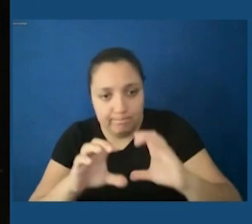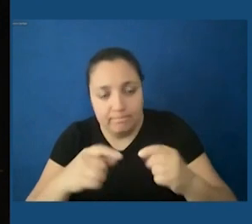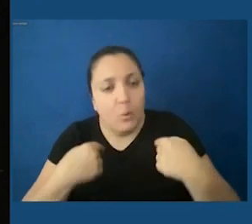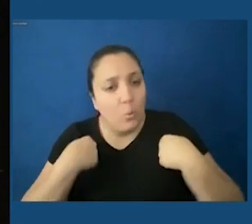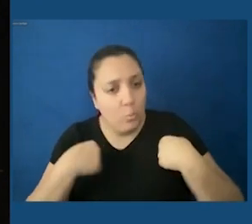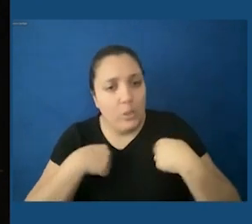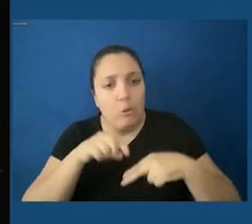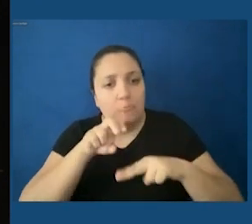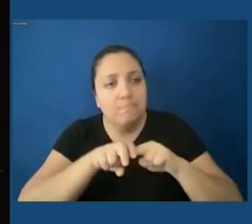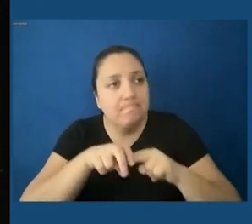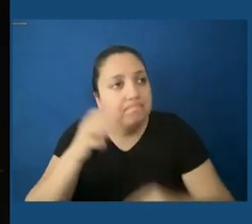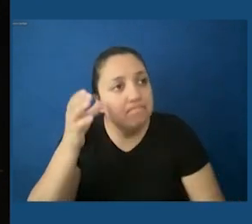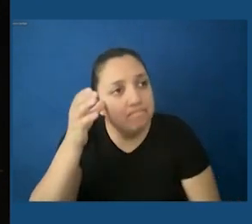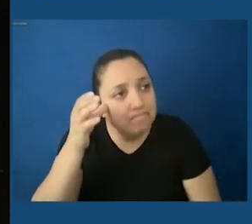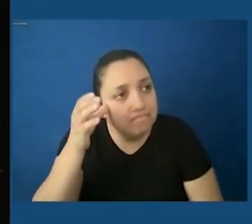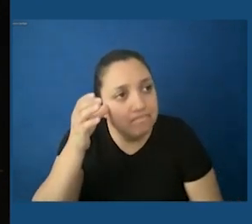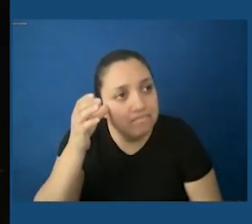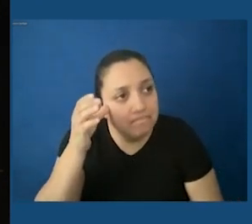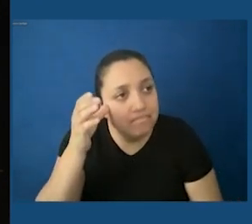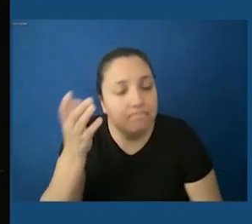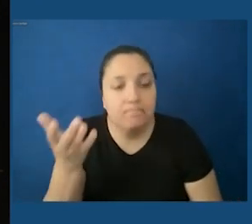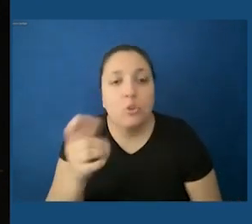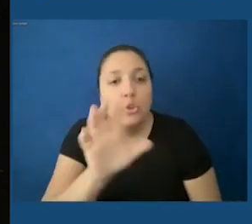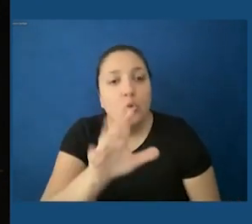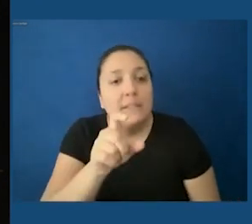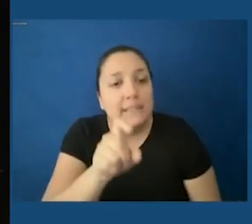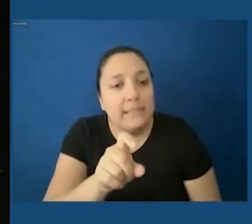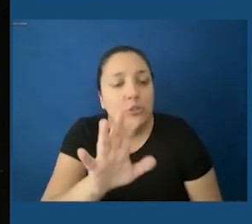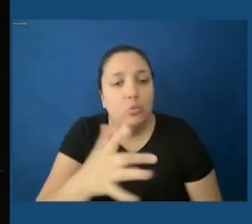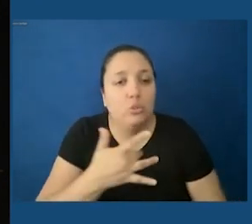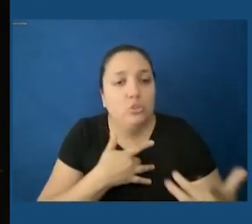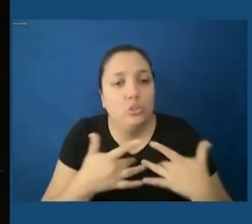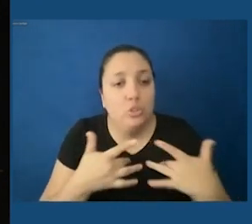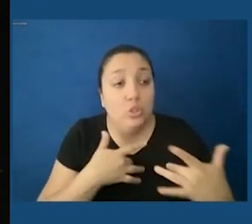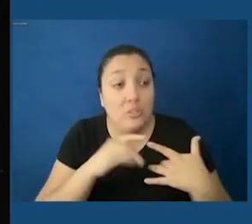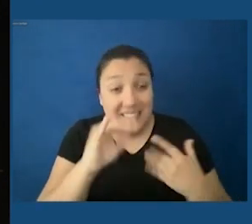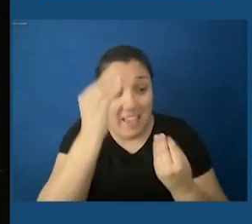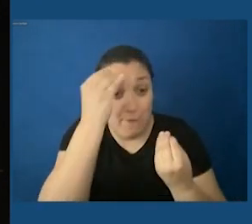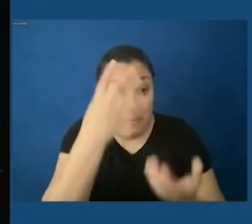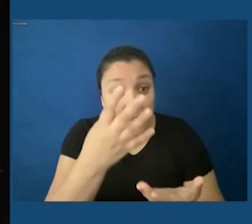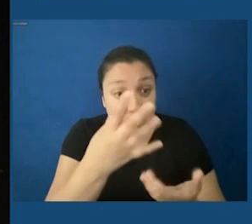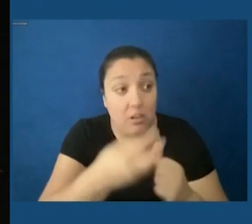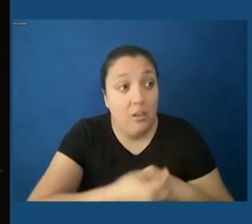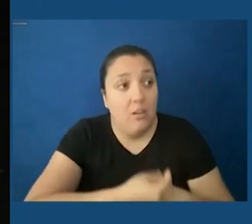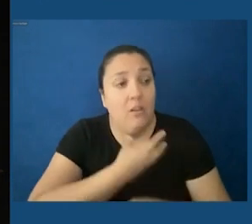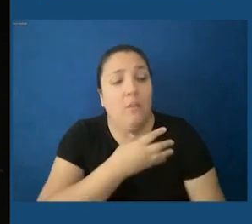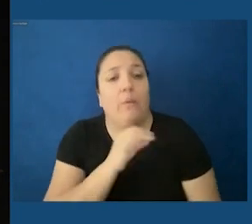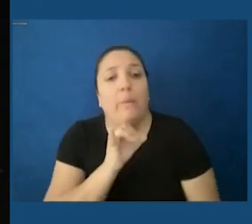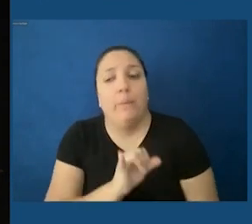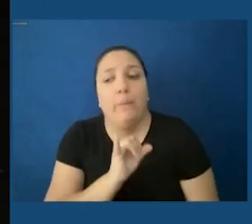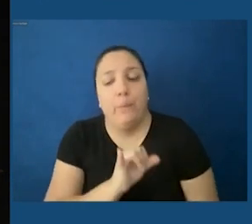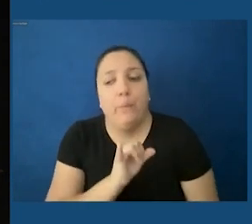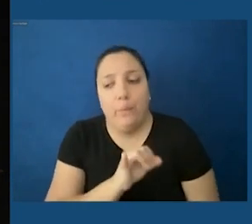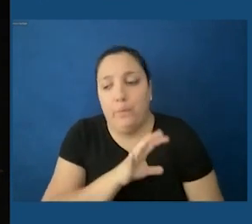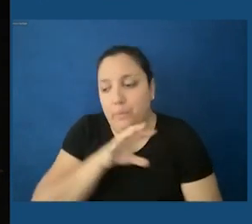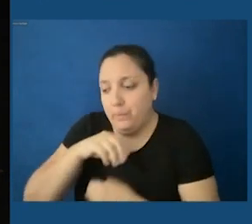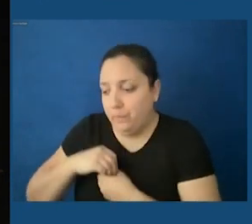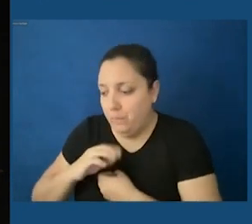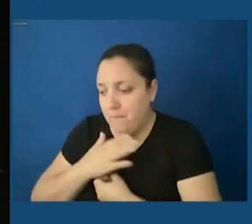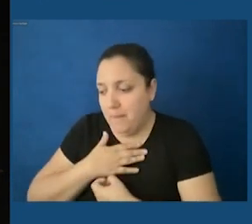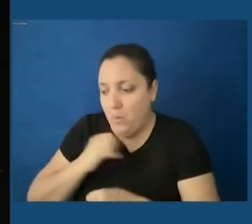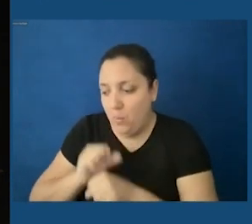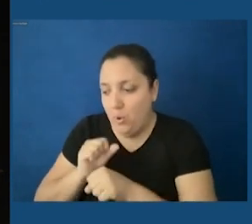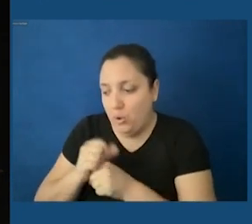actively listen, and with the needs and concern, and then with that inform us on what the work that we need to do